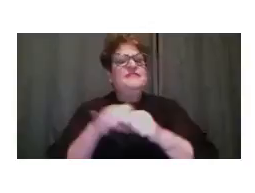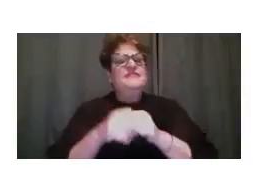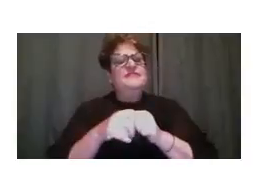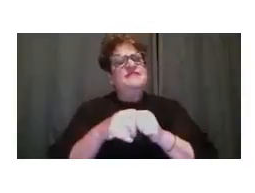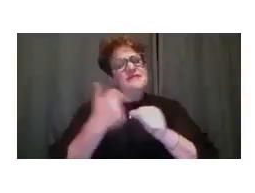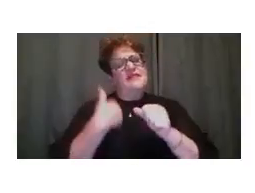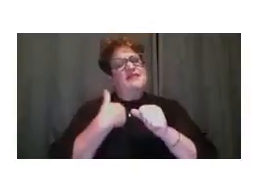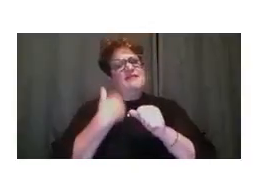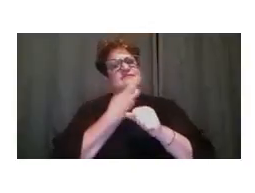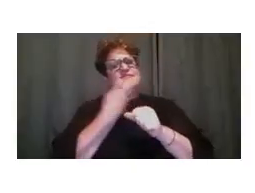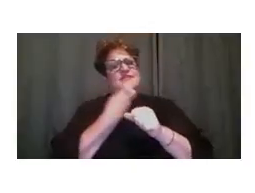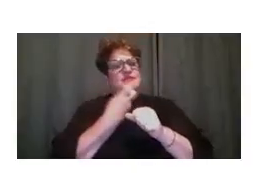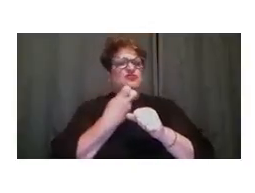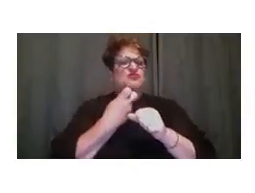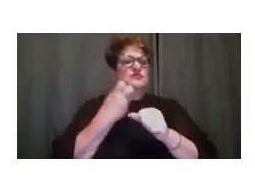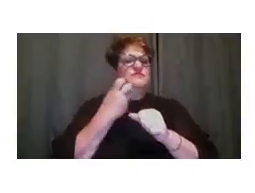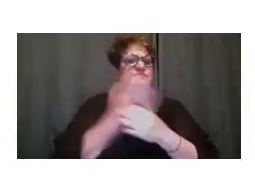I was growing up,